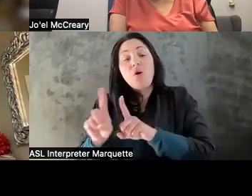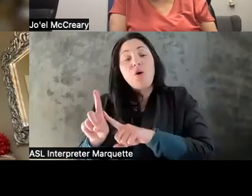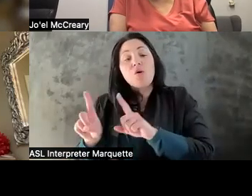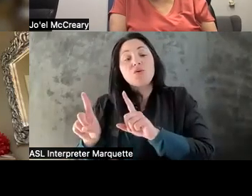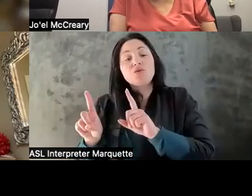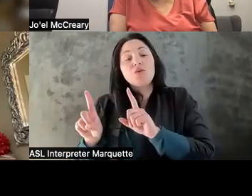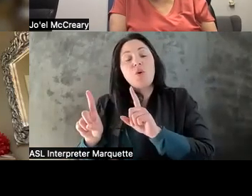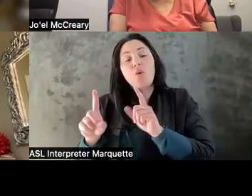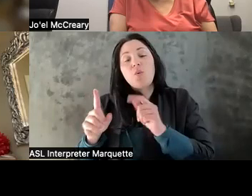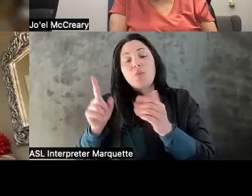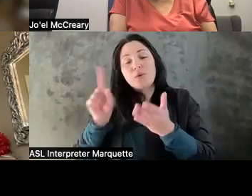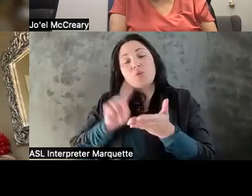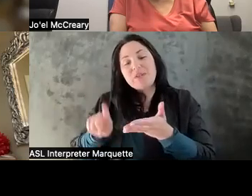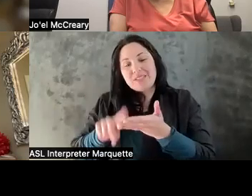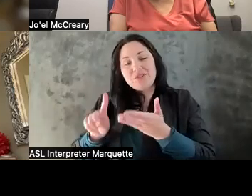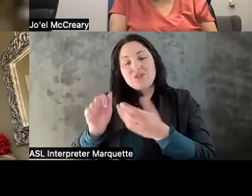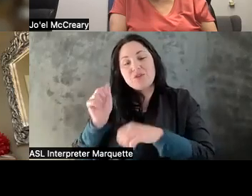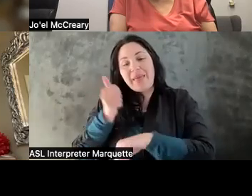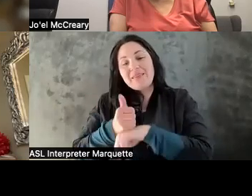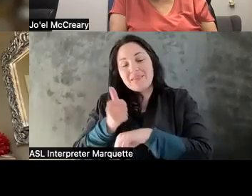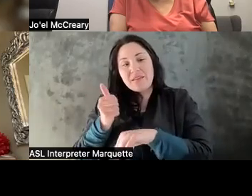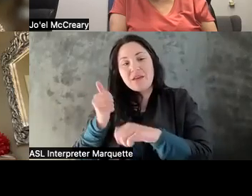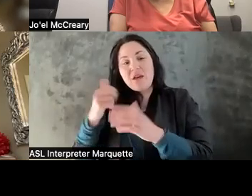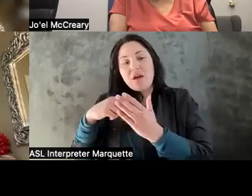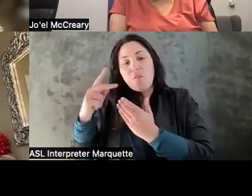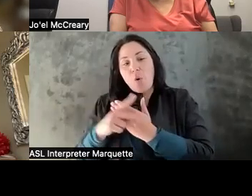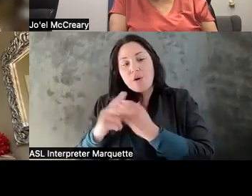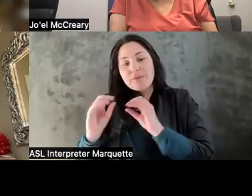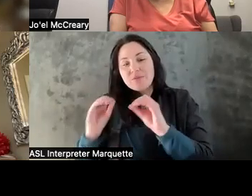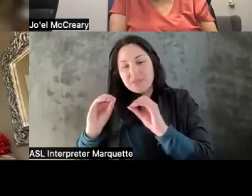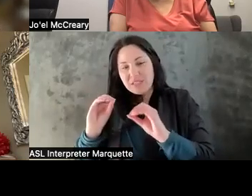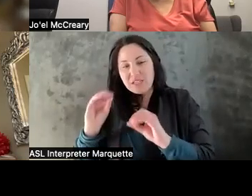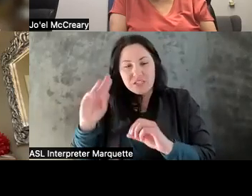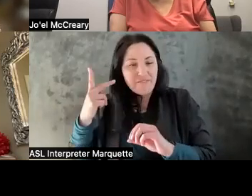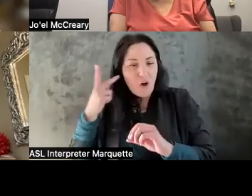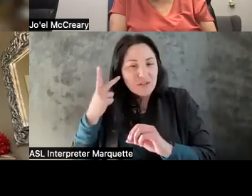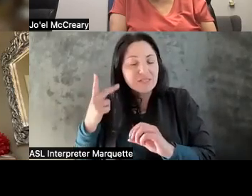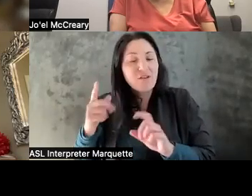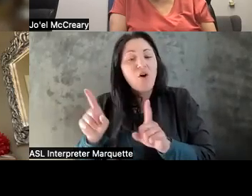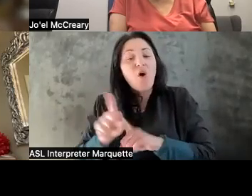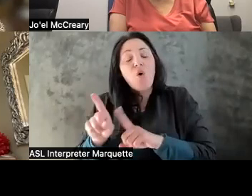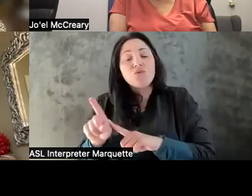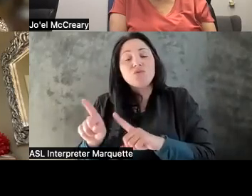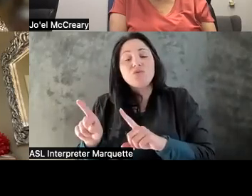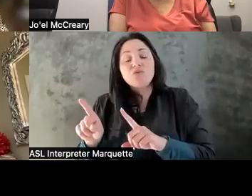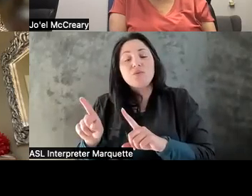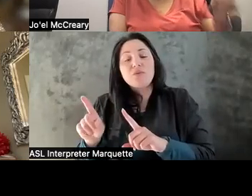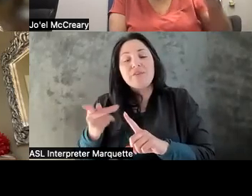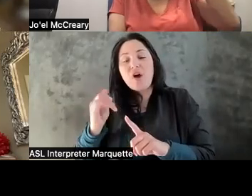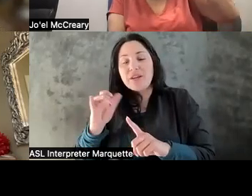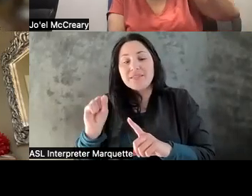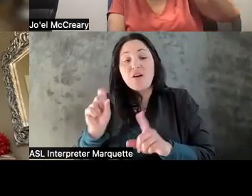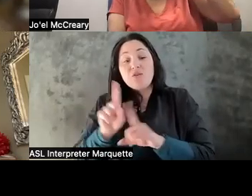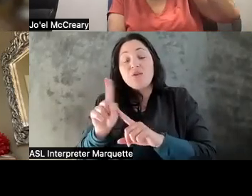we do use research-based programs to teach phonics, as well as teaching